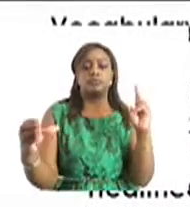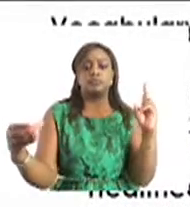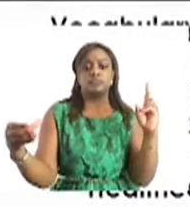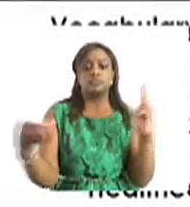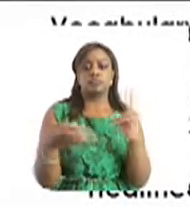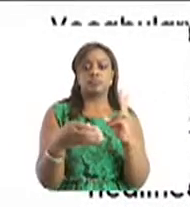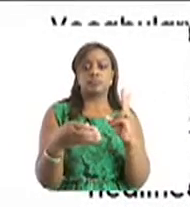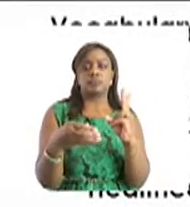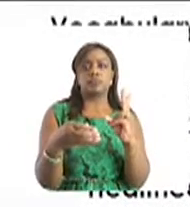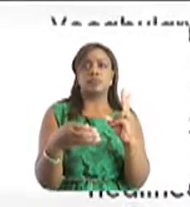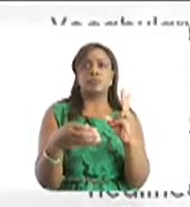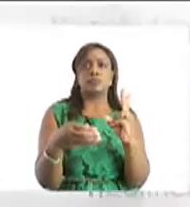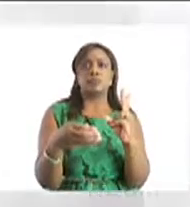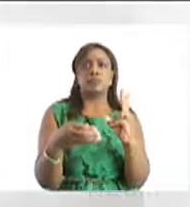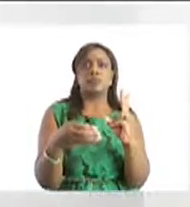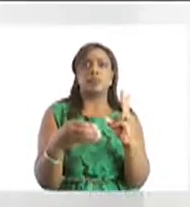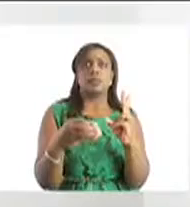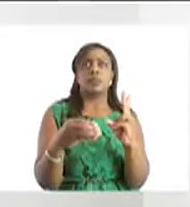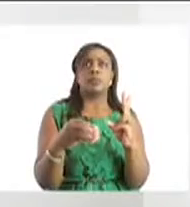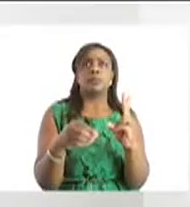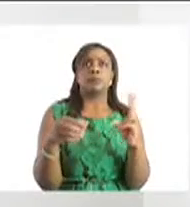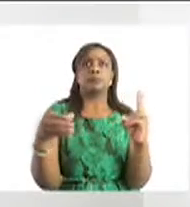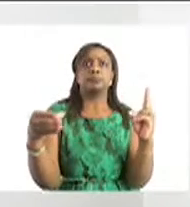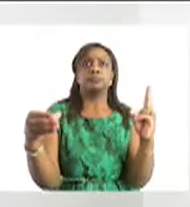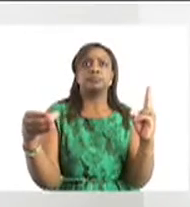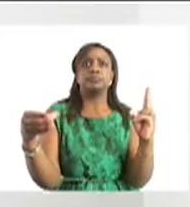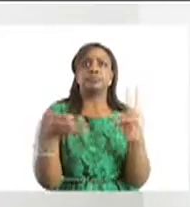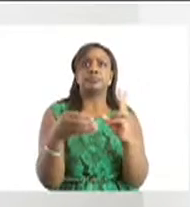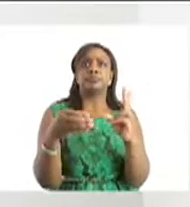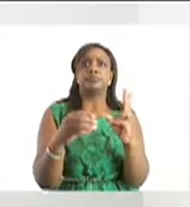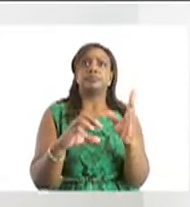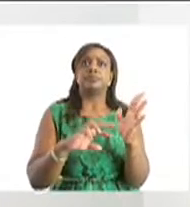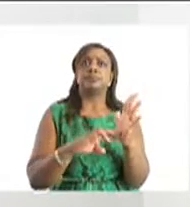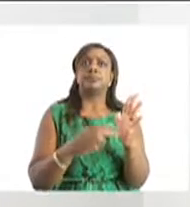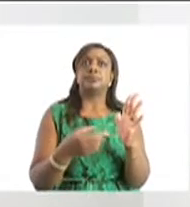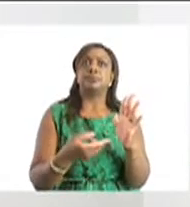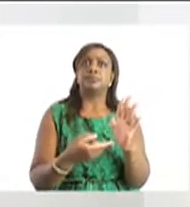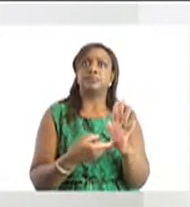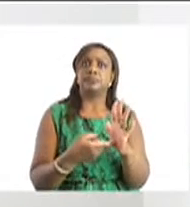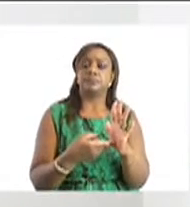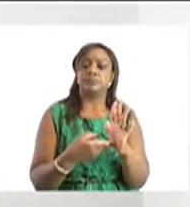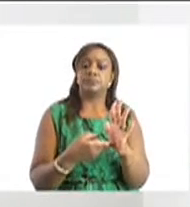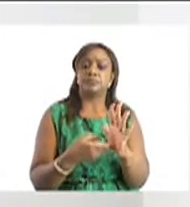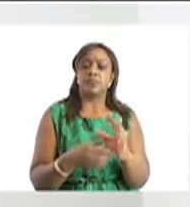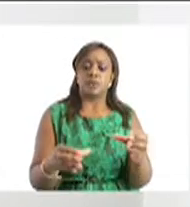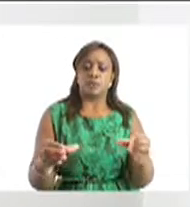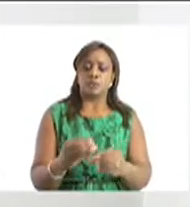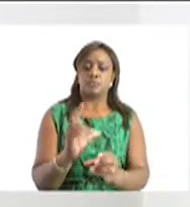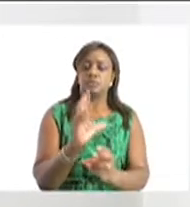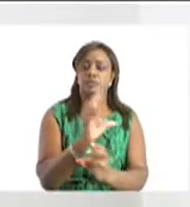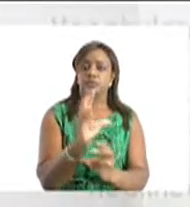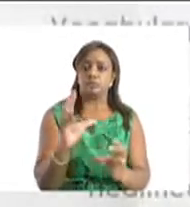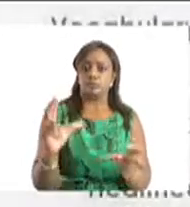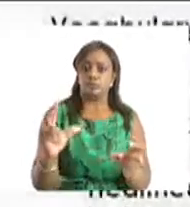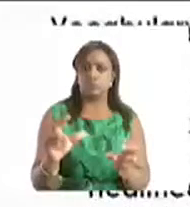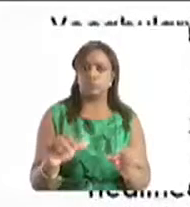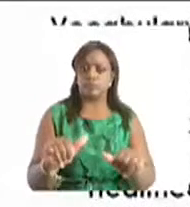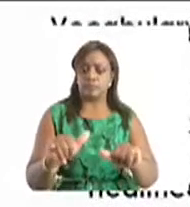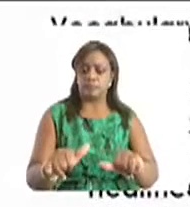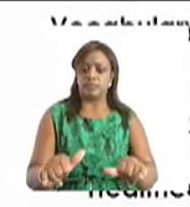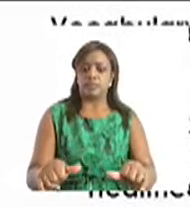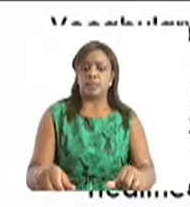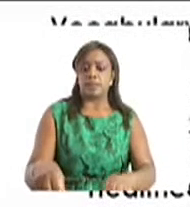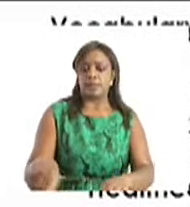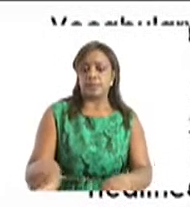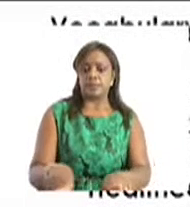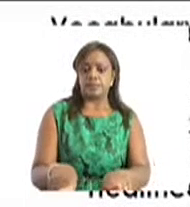begin with the term community. Right. It says here, a group of people living in the same